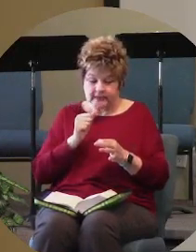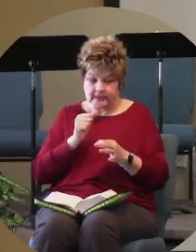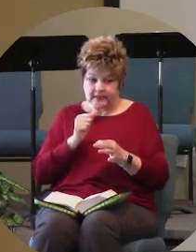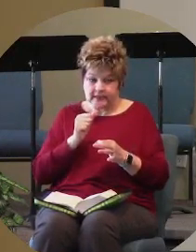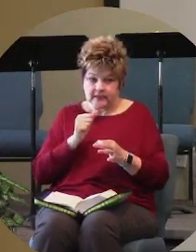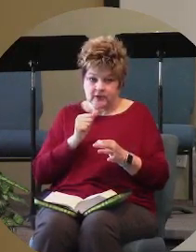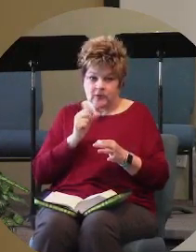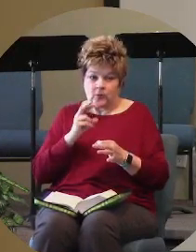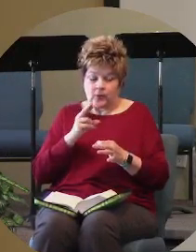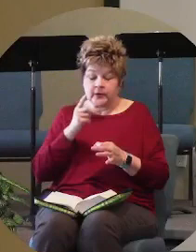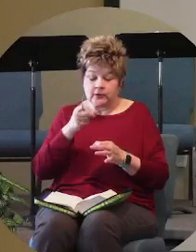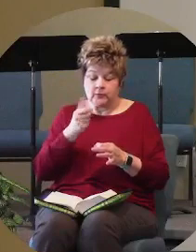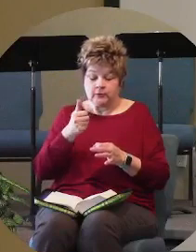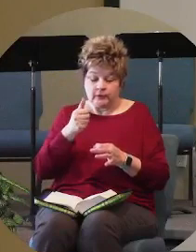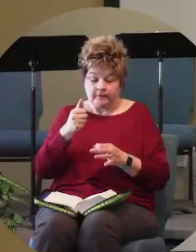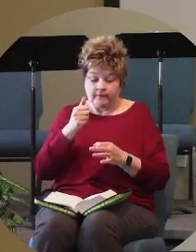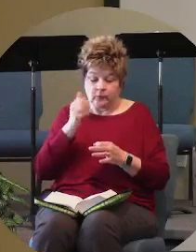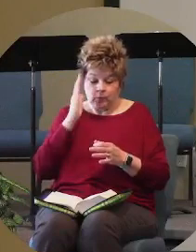you be judged.